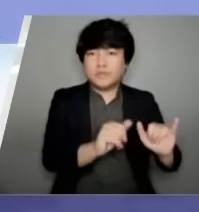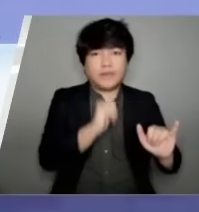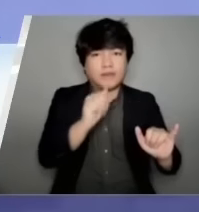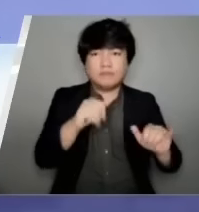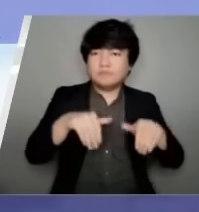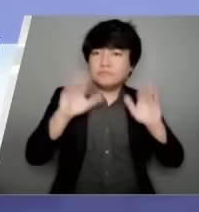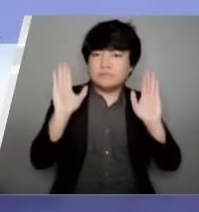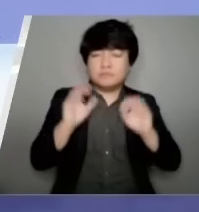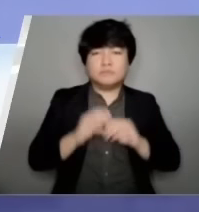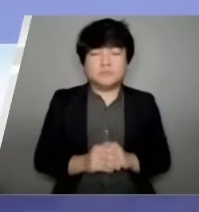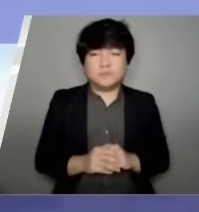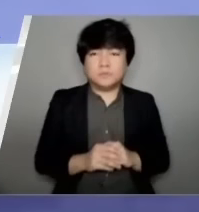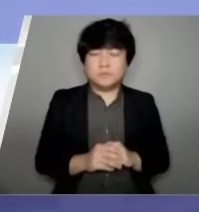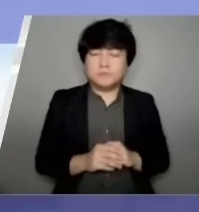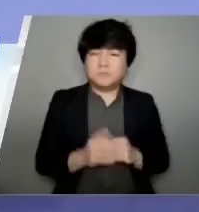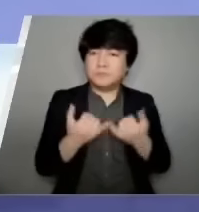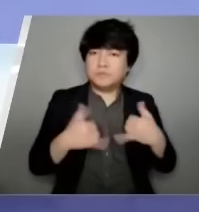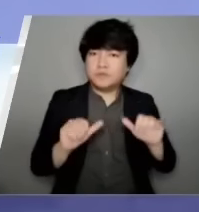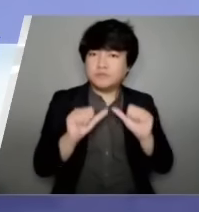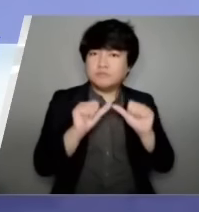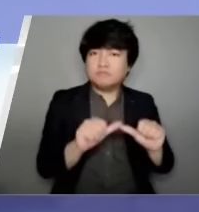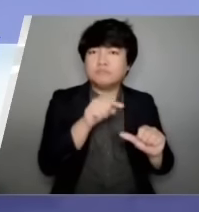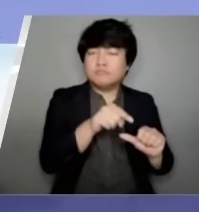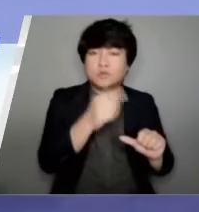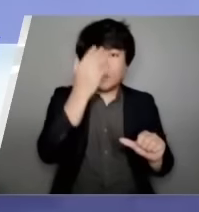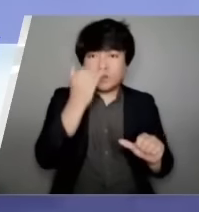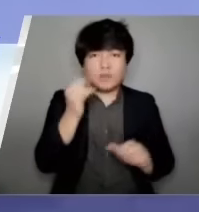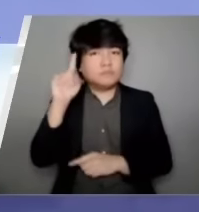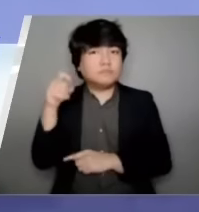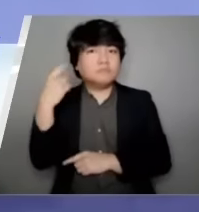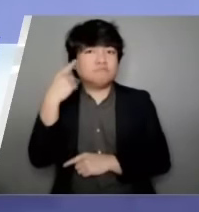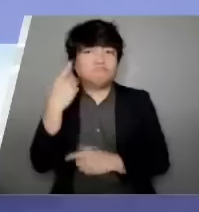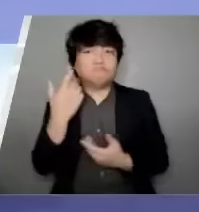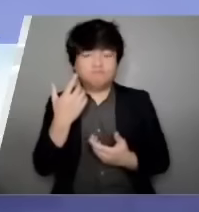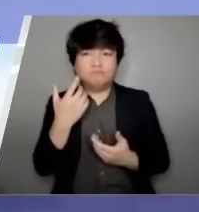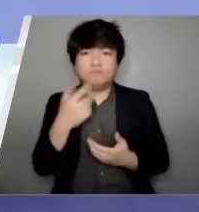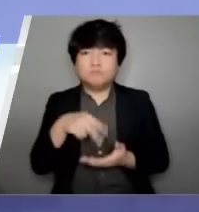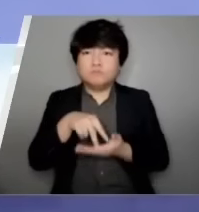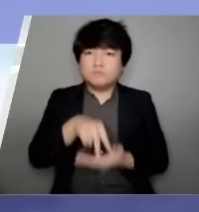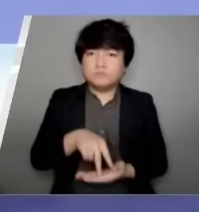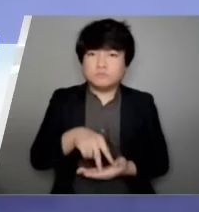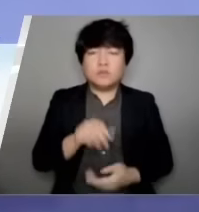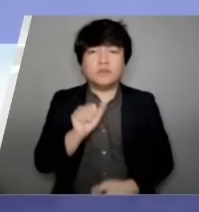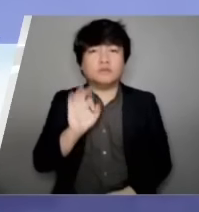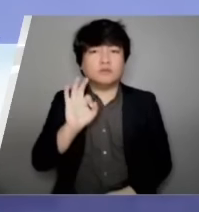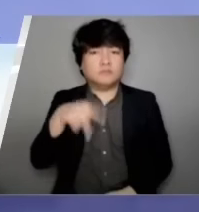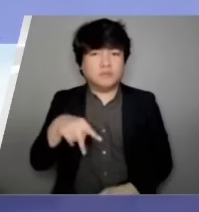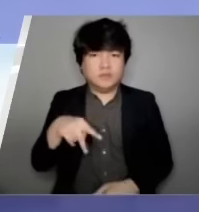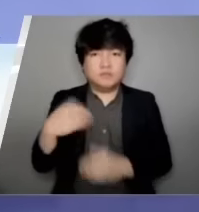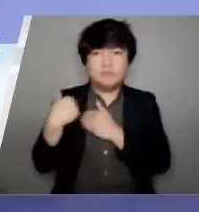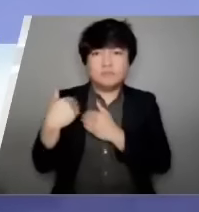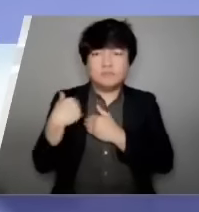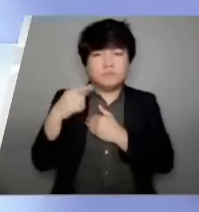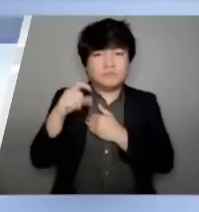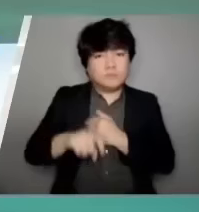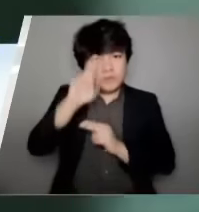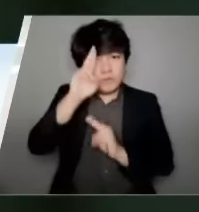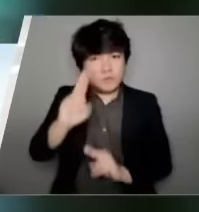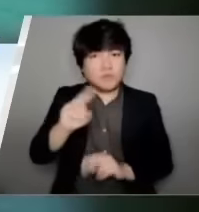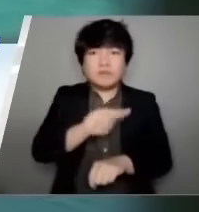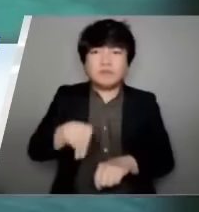It is an indication of the government's stand. It is the mandate of the AFP to ensure the integrity of the national